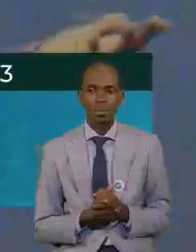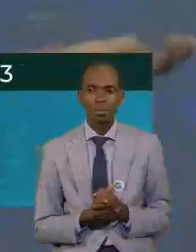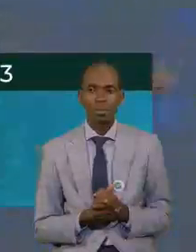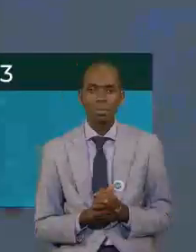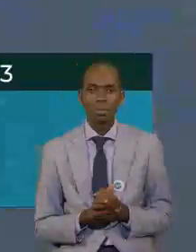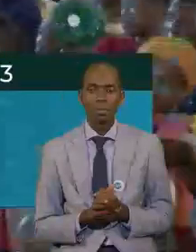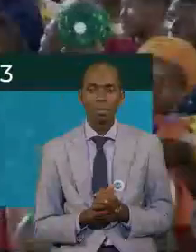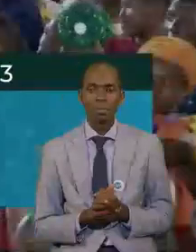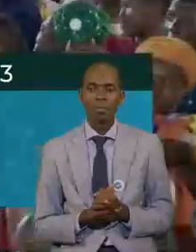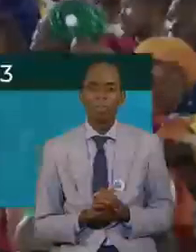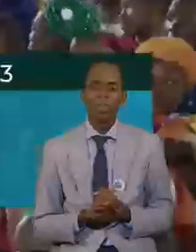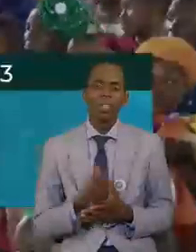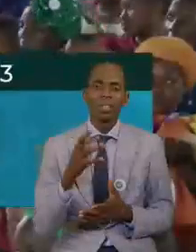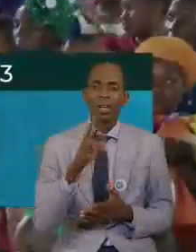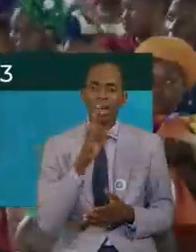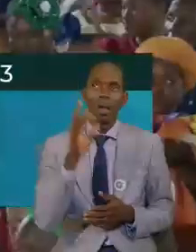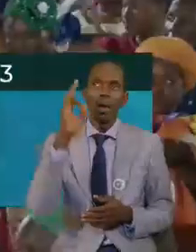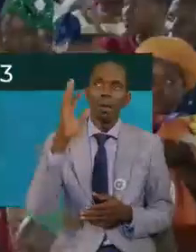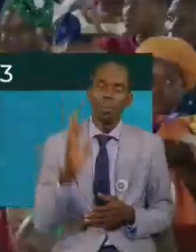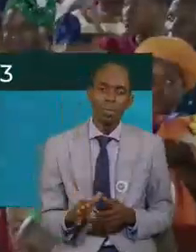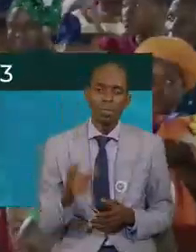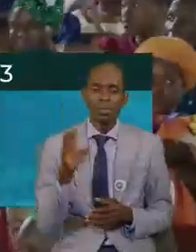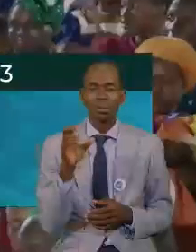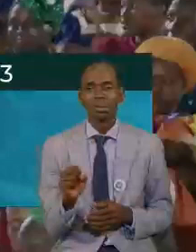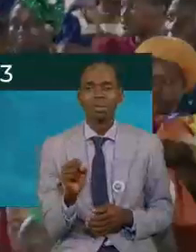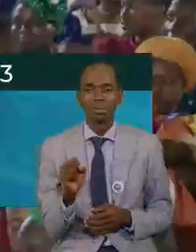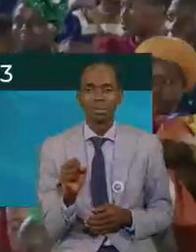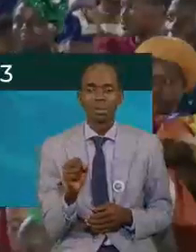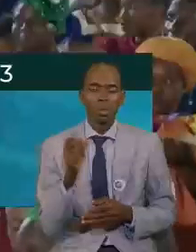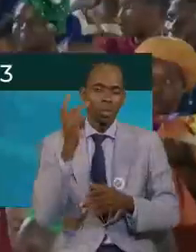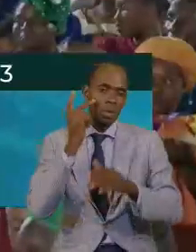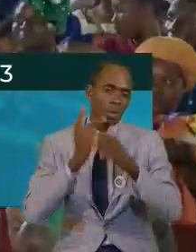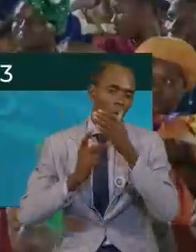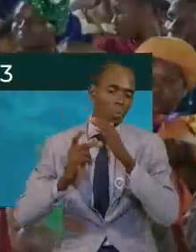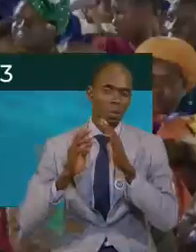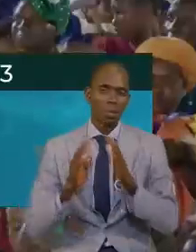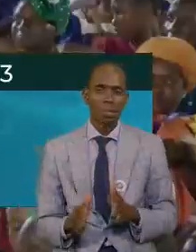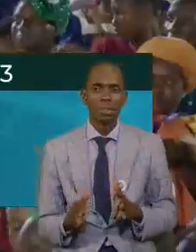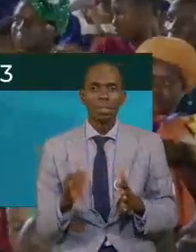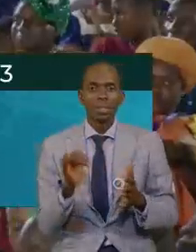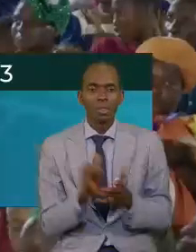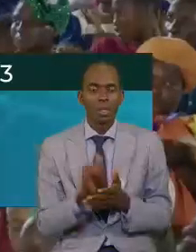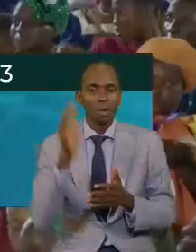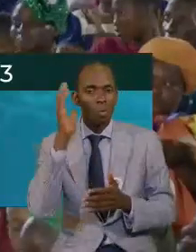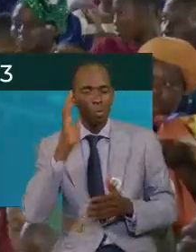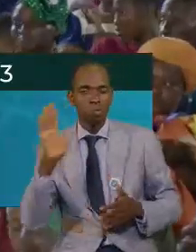There are pastors, there are preachers, there are prophets that will slap their wives.